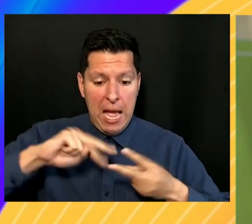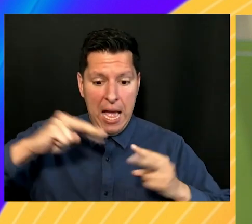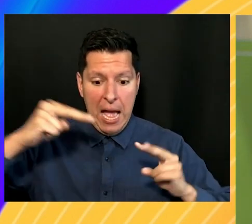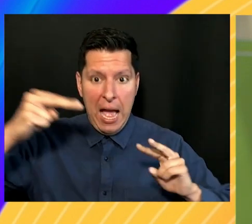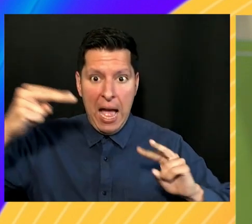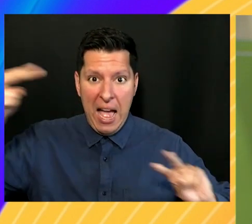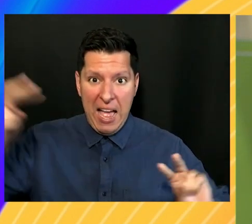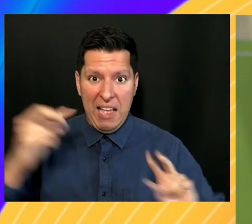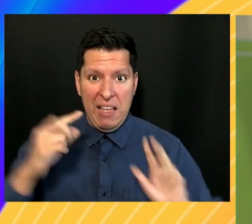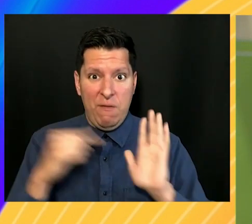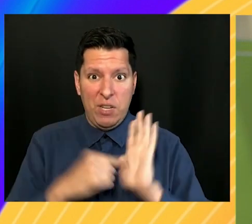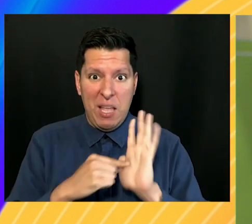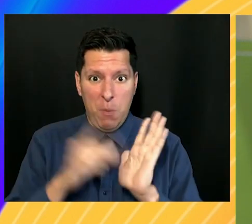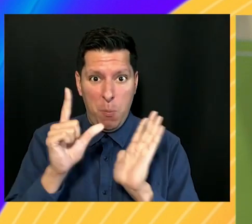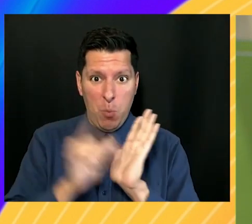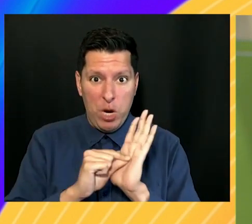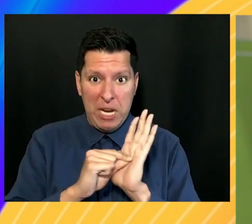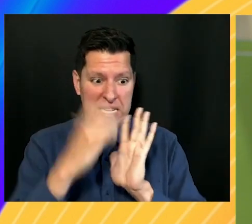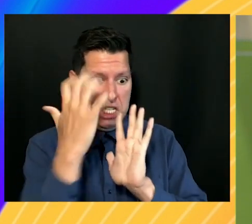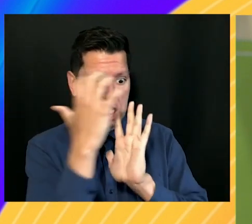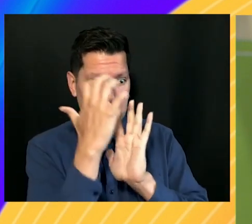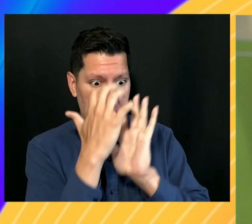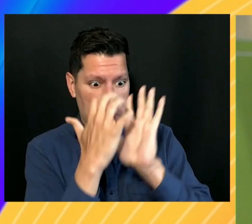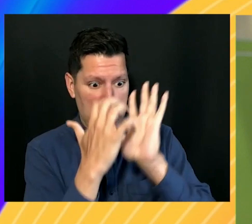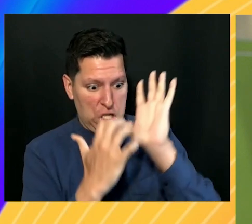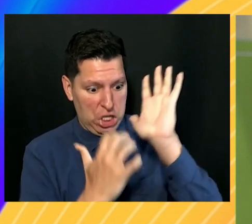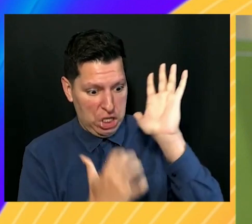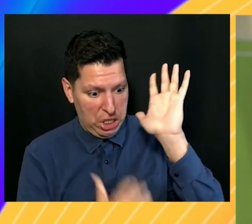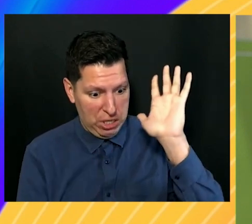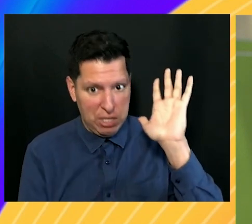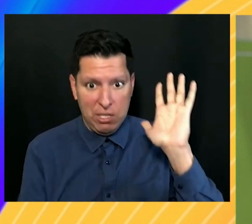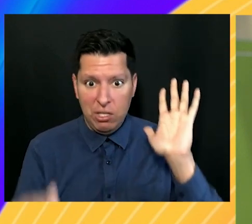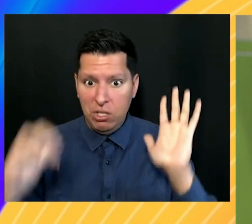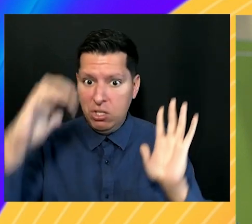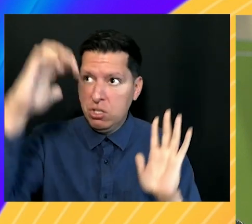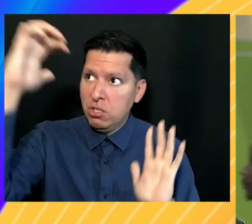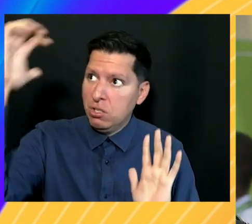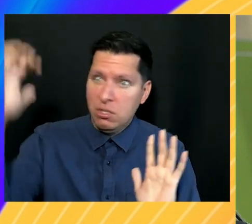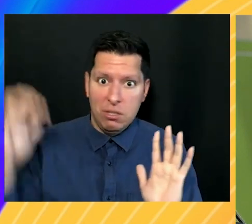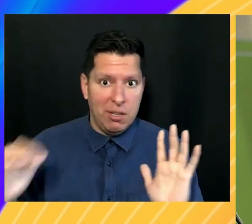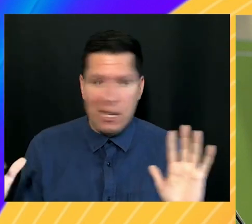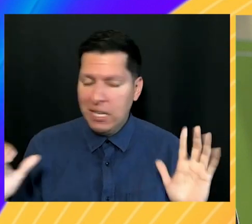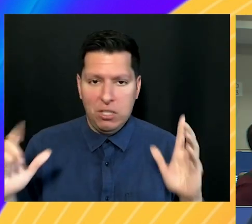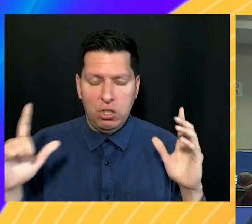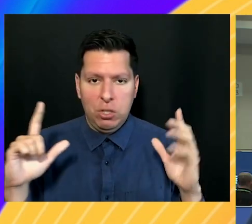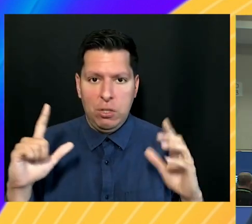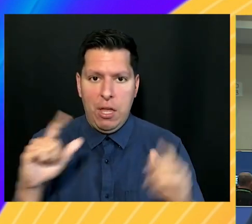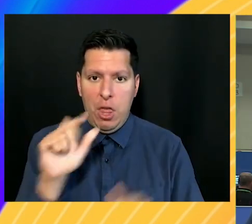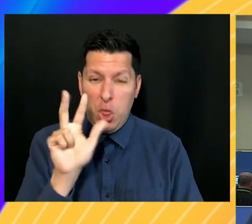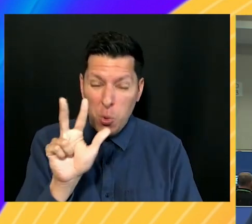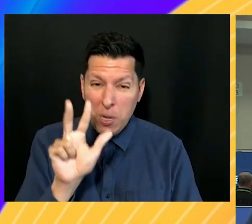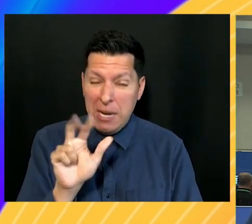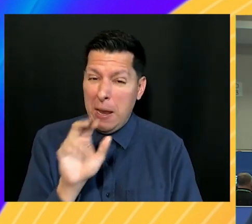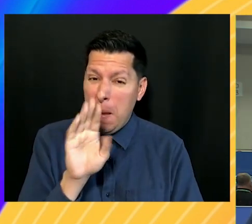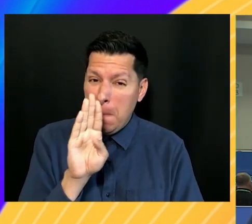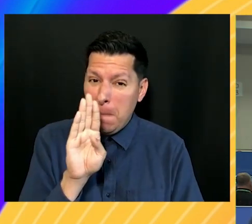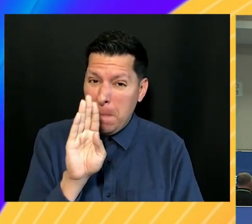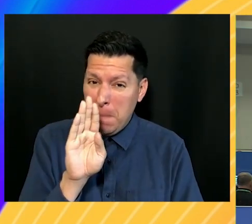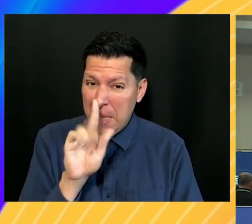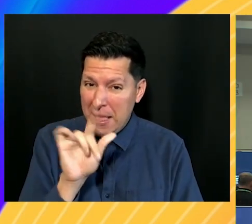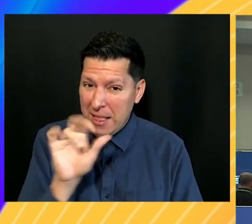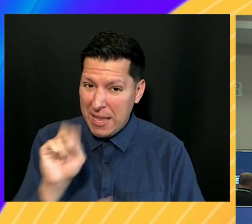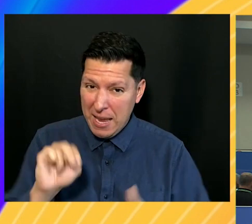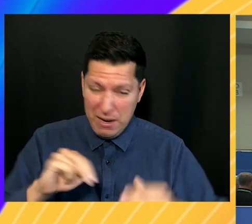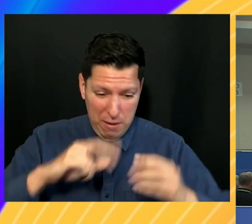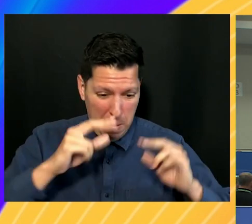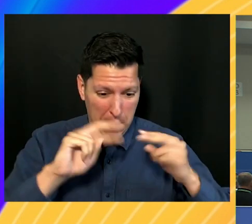of paper, they would quite literally go from the bottom of the floor to the top of the ceiling of this expo hall. 3 billion bases. Exactly. Just enormous, right? And